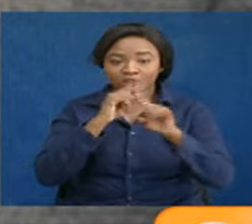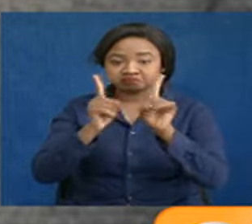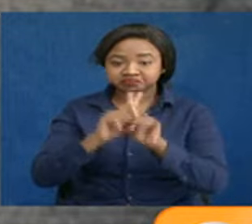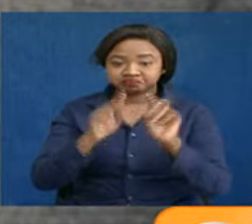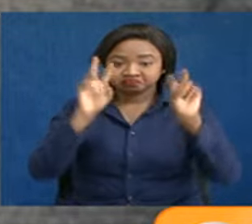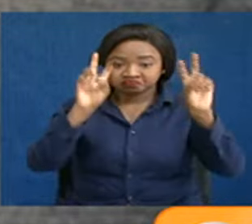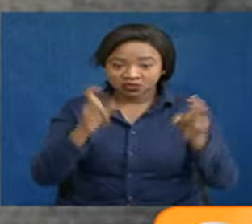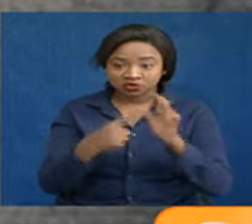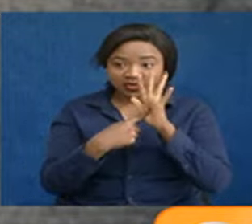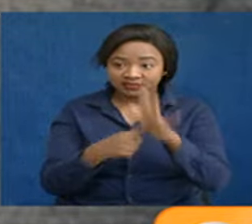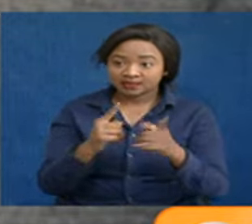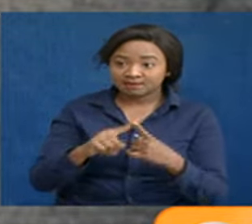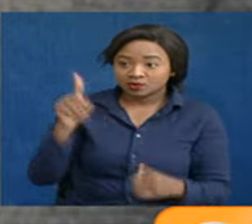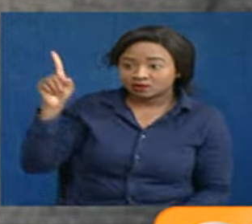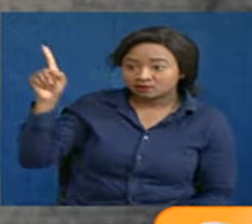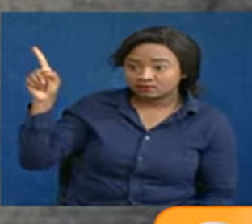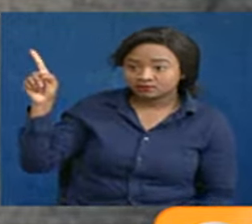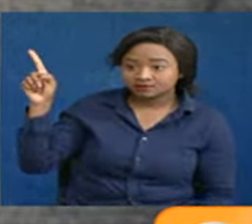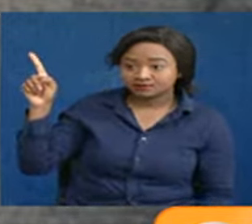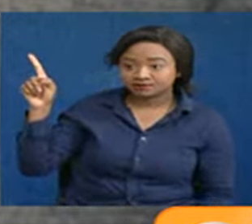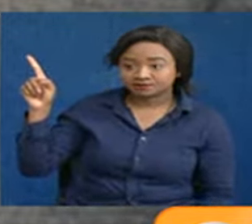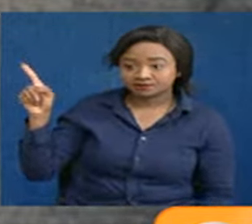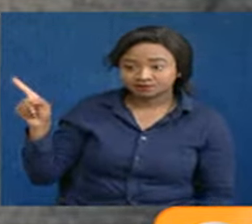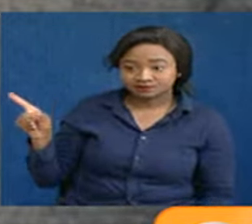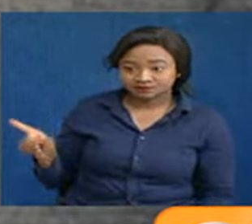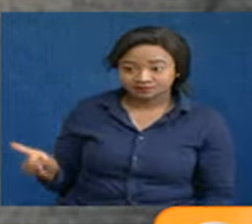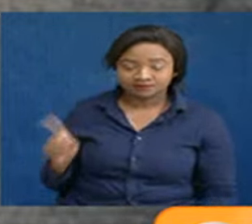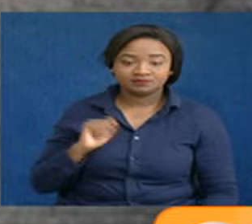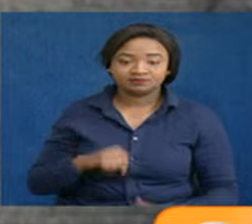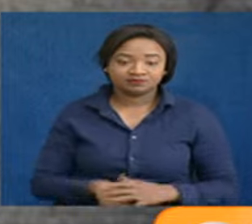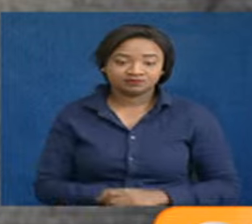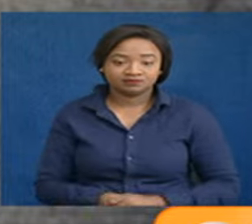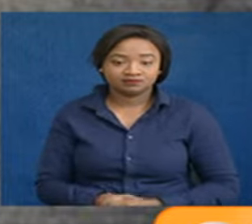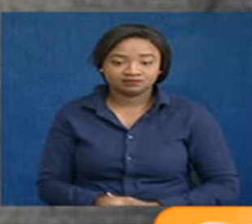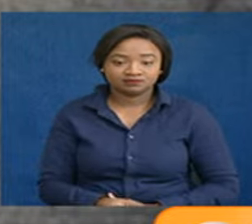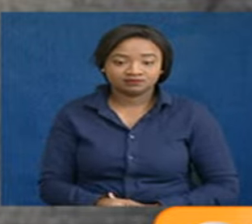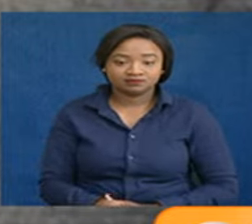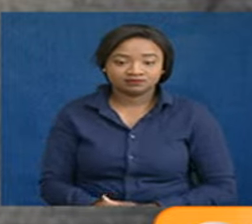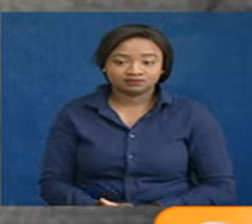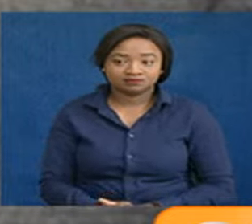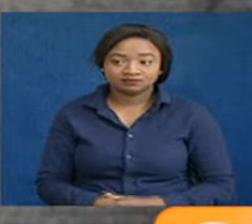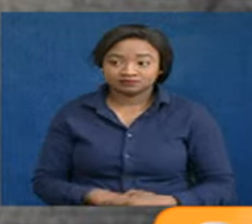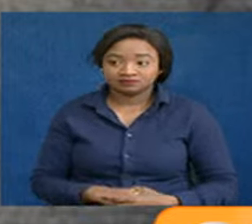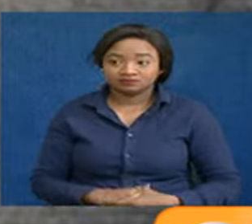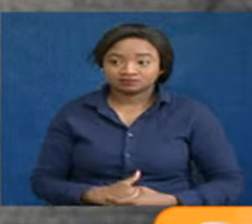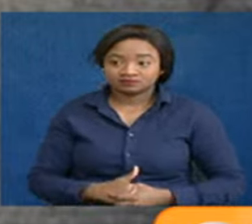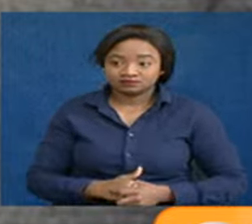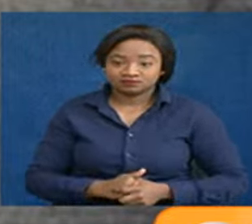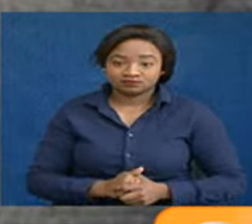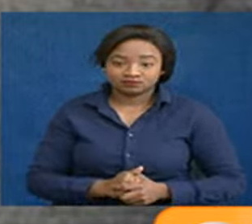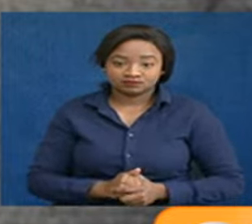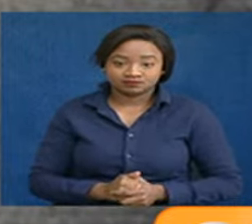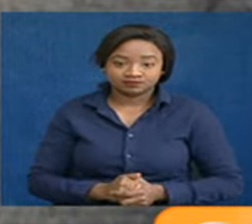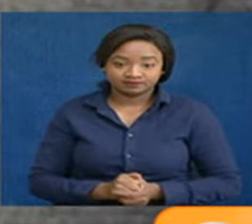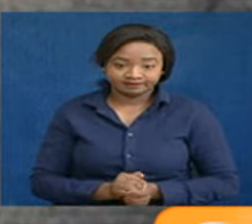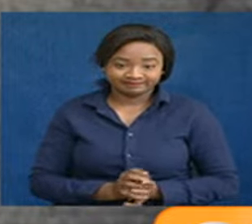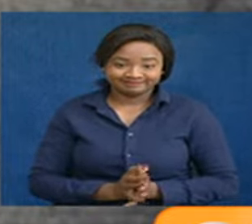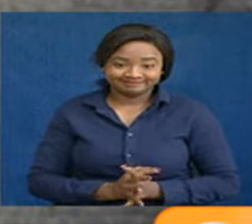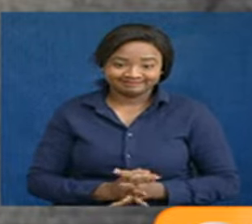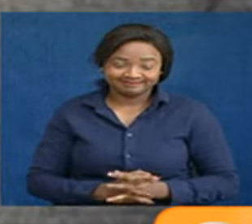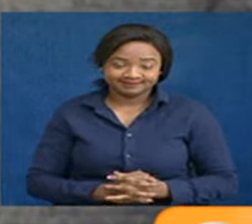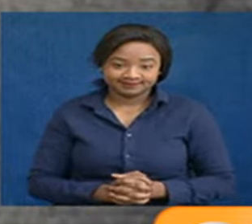bumpy transition from NHIF to SHIF, a university funding model they say isn't working, perennial delays in